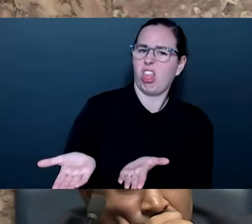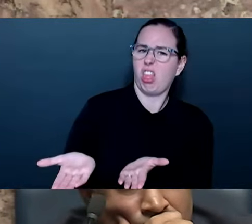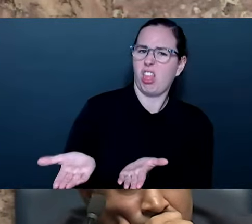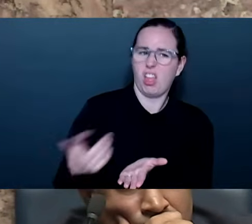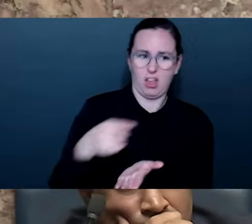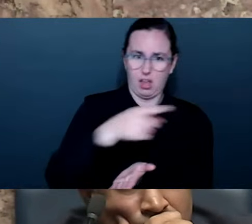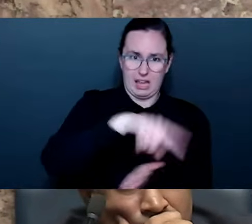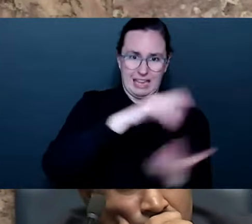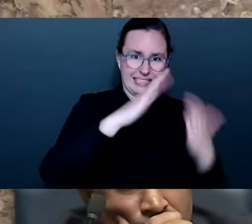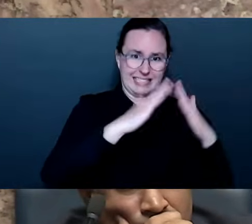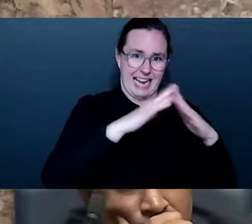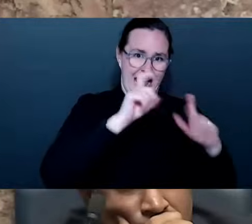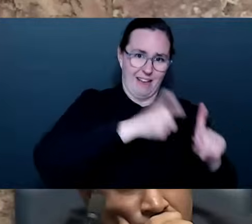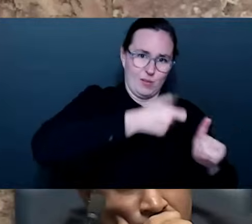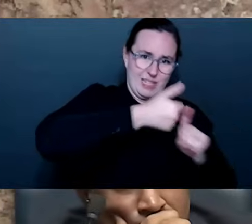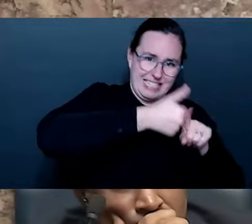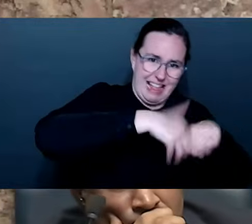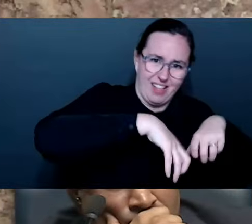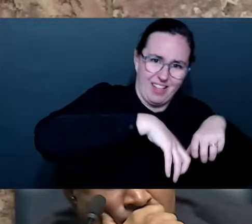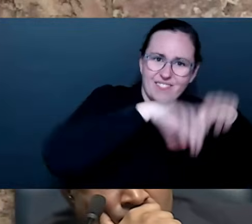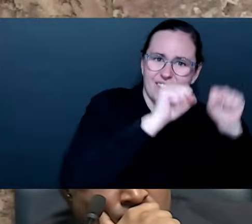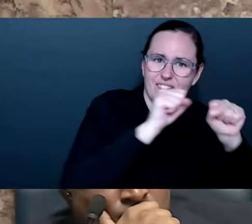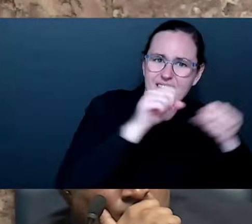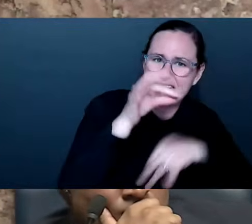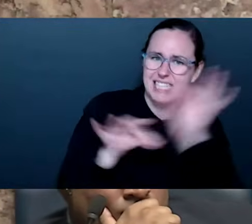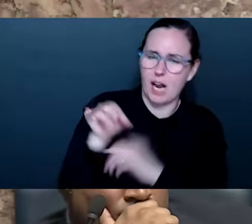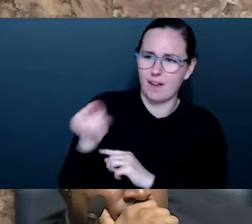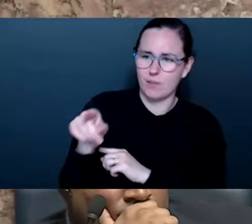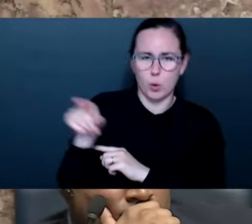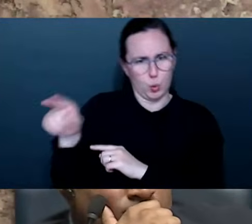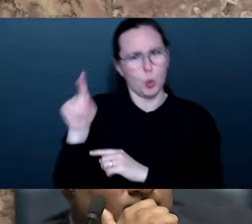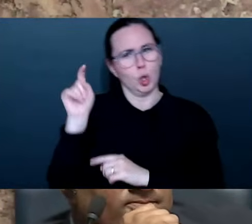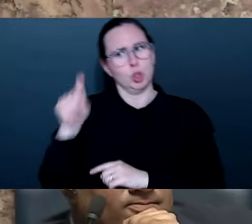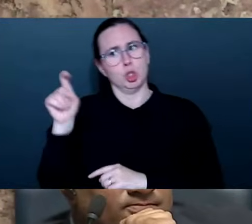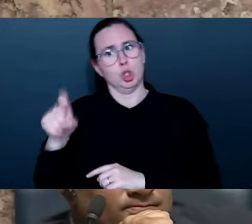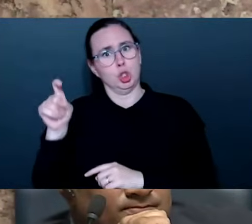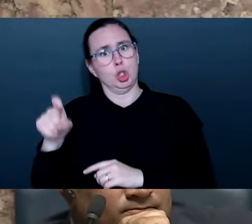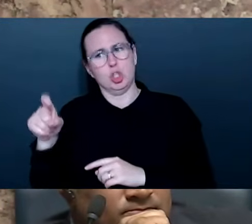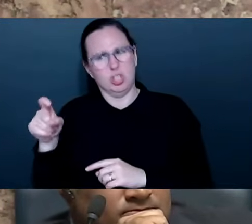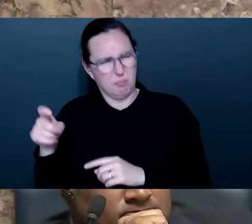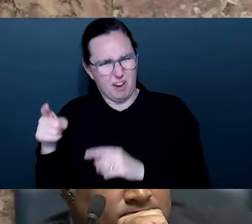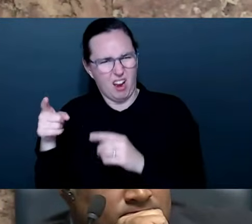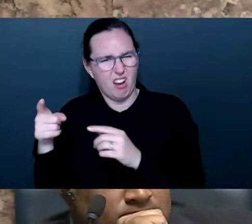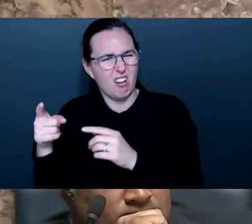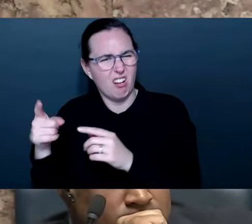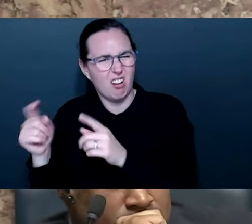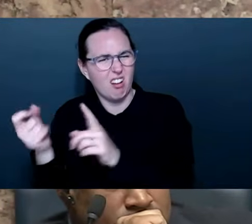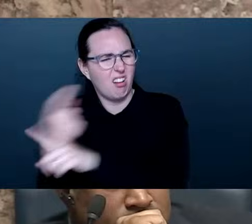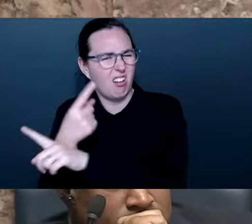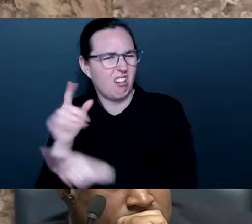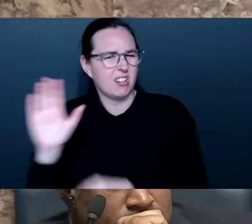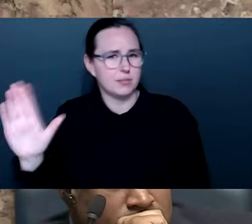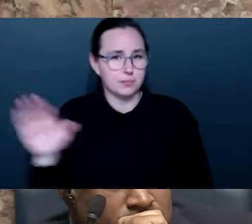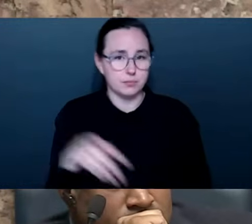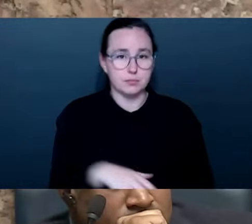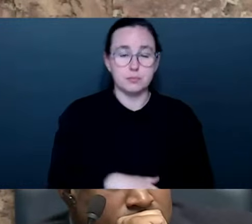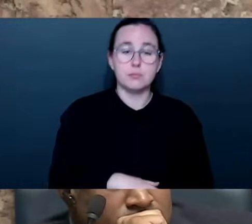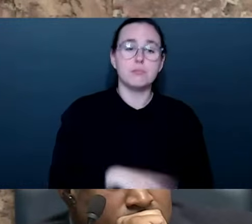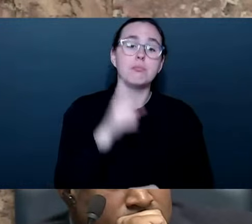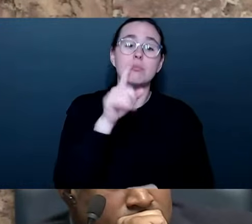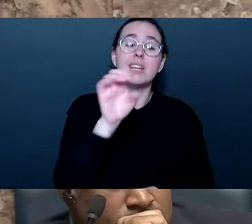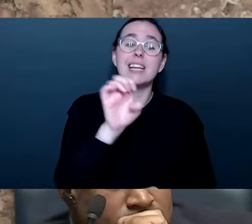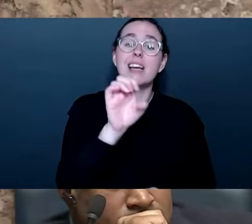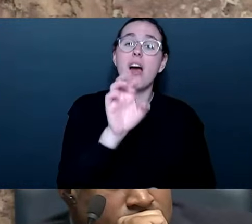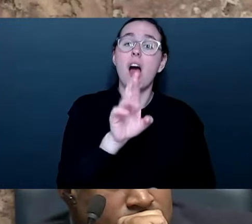city's investment has led to a 38% decrease in emergency room visits and 46% fewer police interactions just 1 month